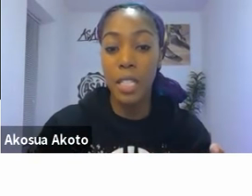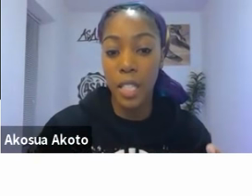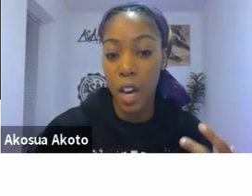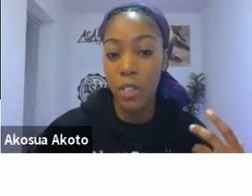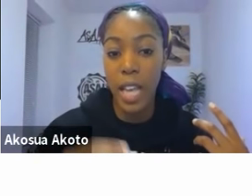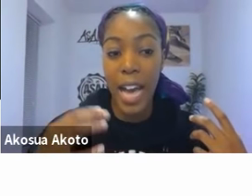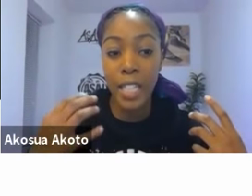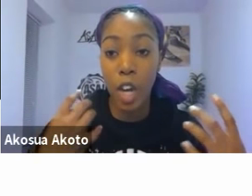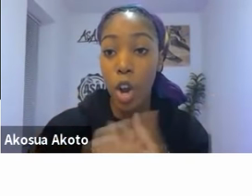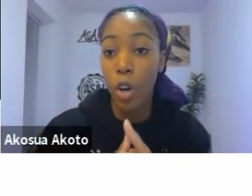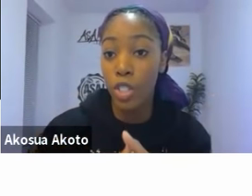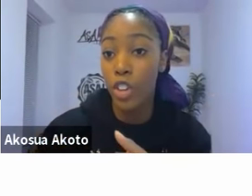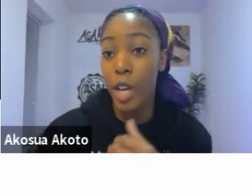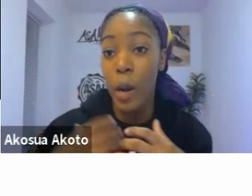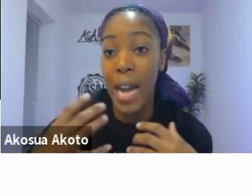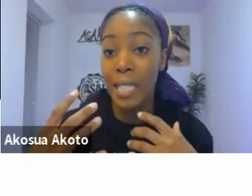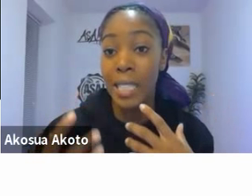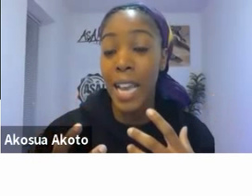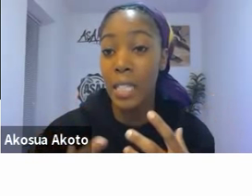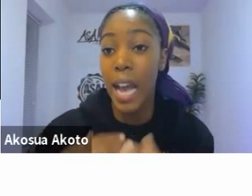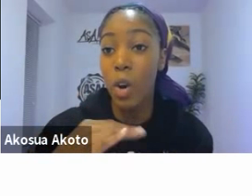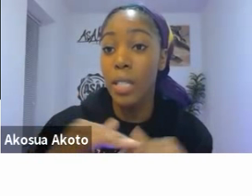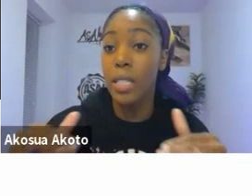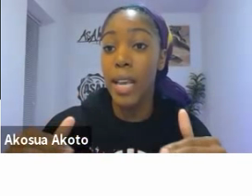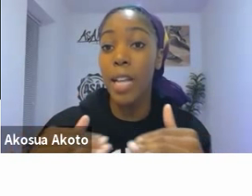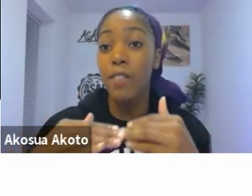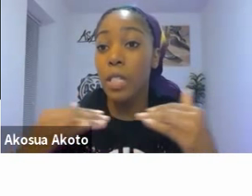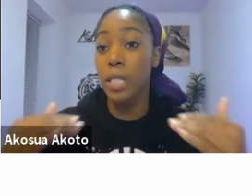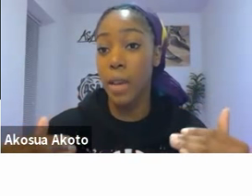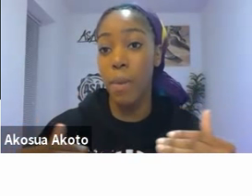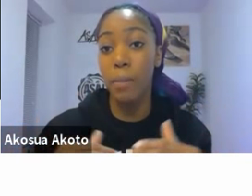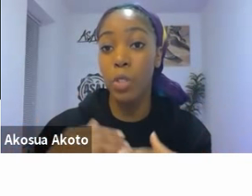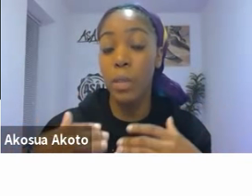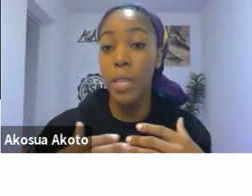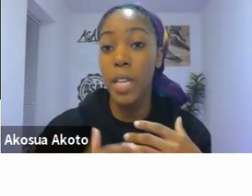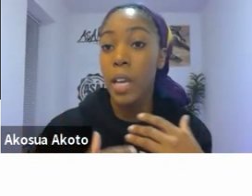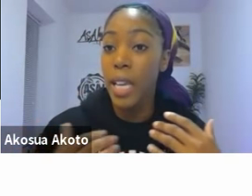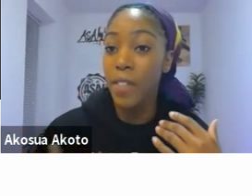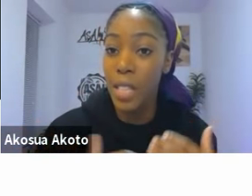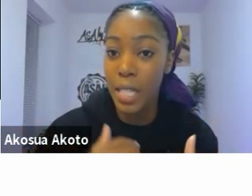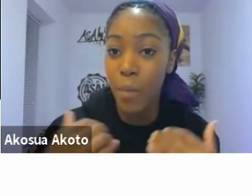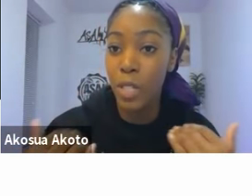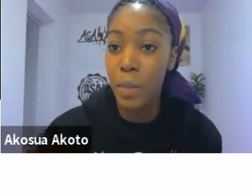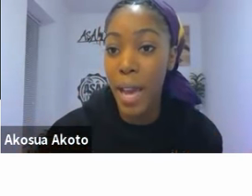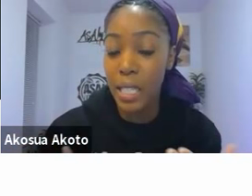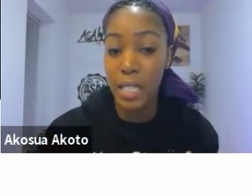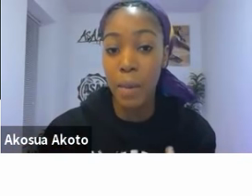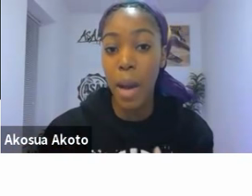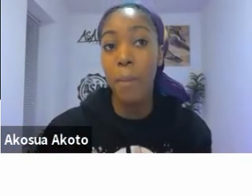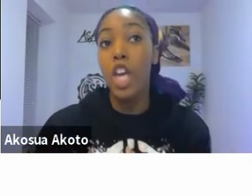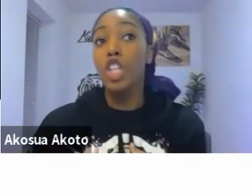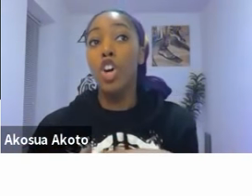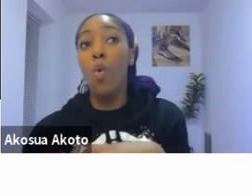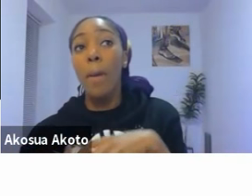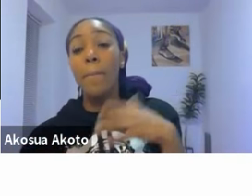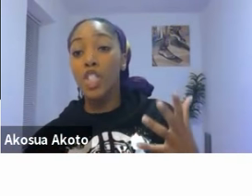establish ourselves as a culture or as a dance style on the same level as hip hop or to be given the same respect as hip